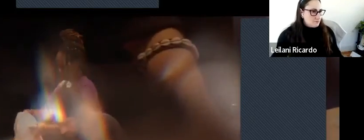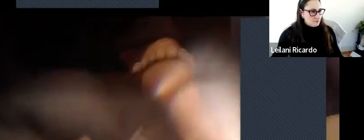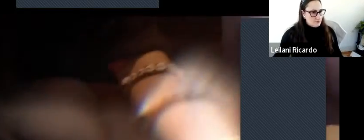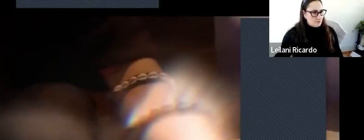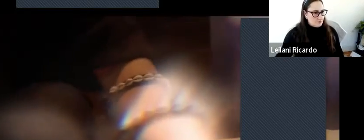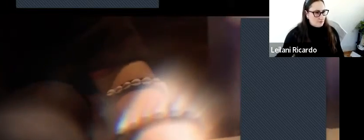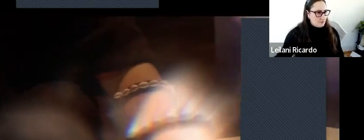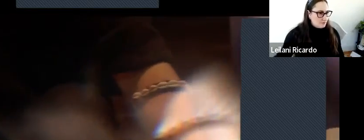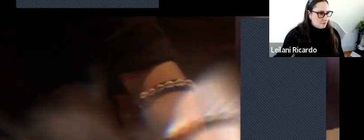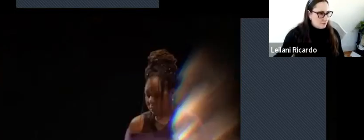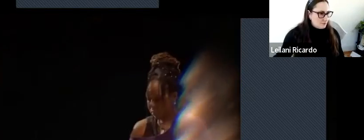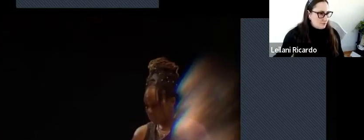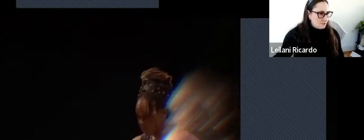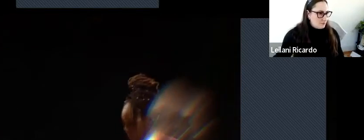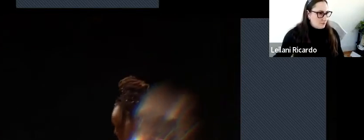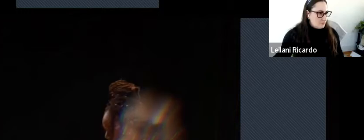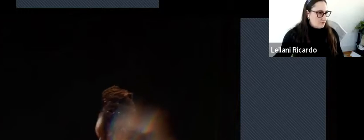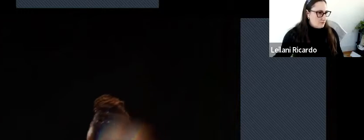life.